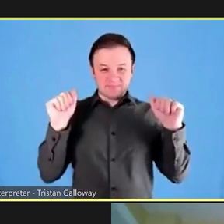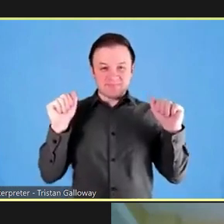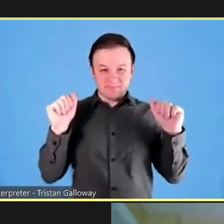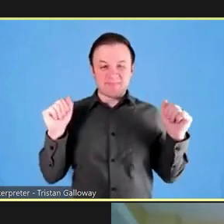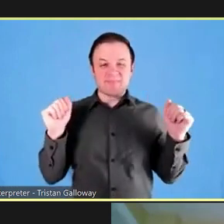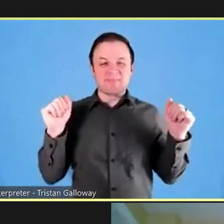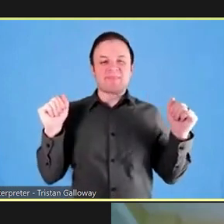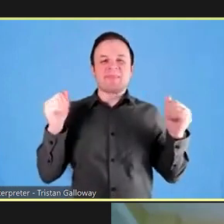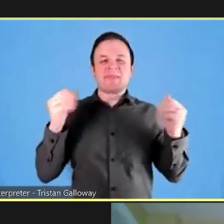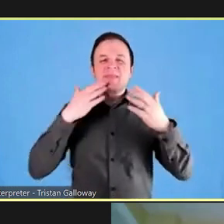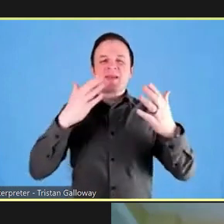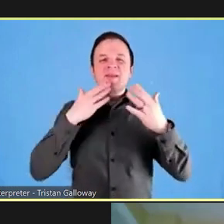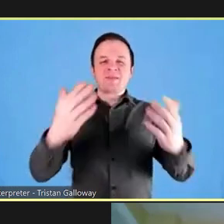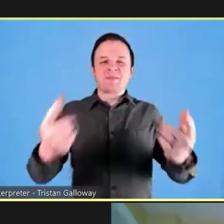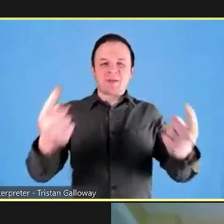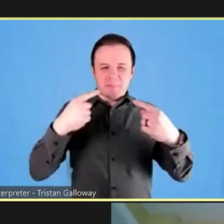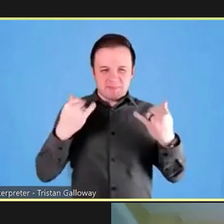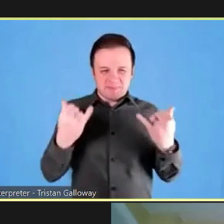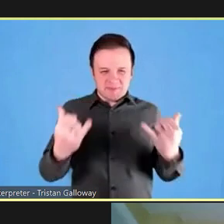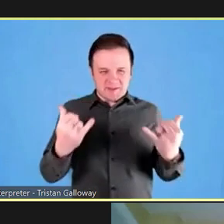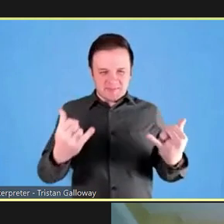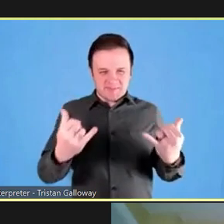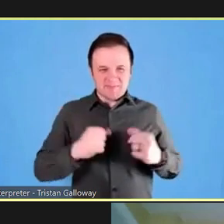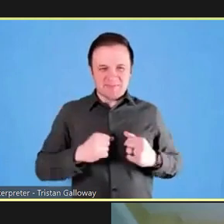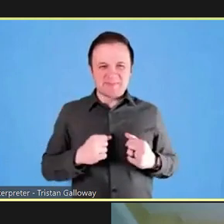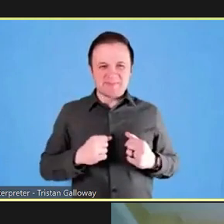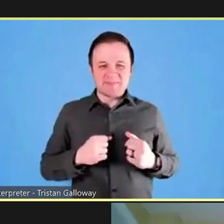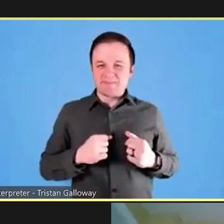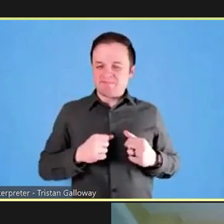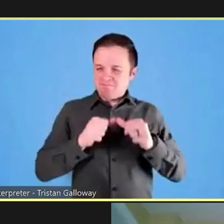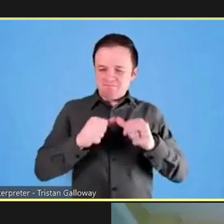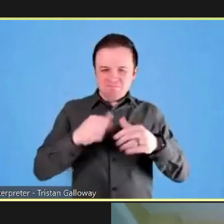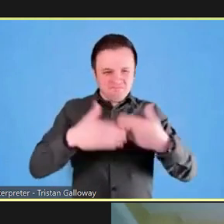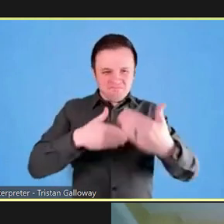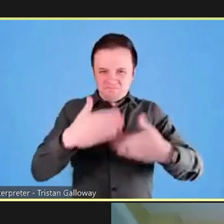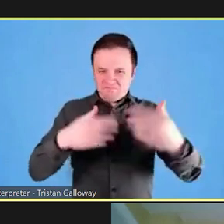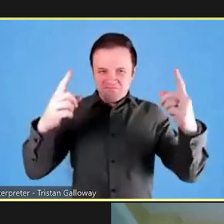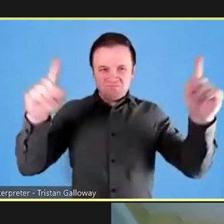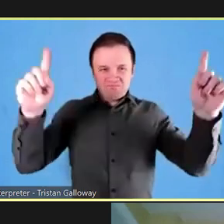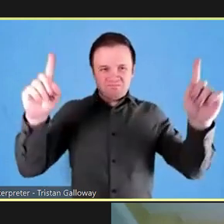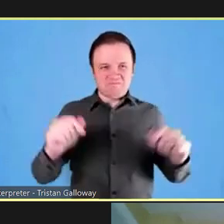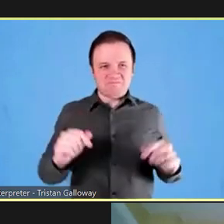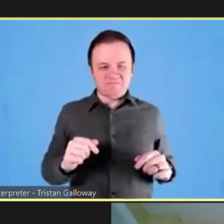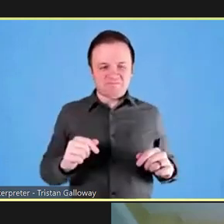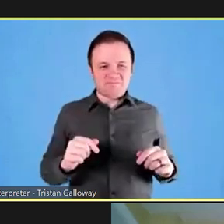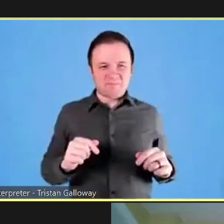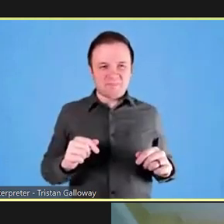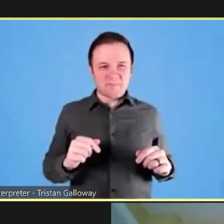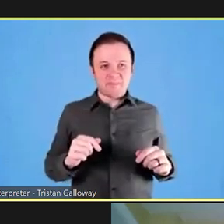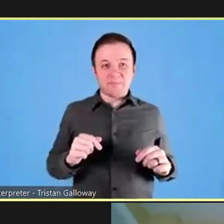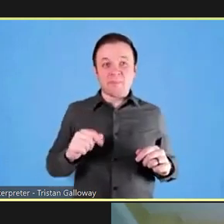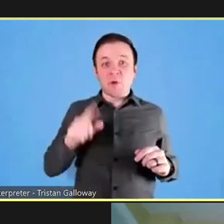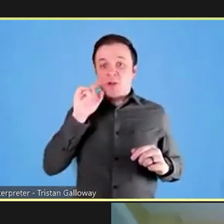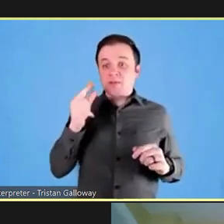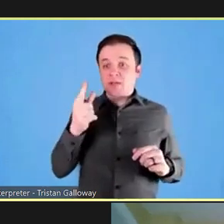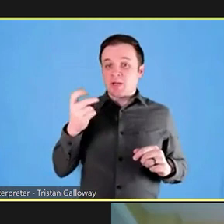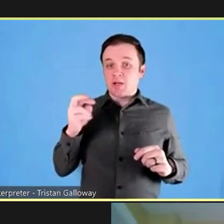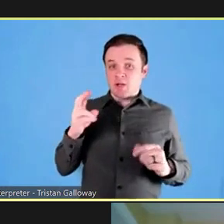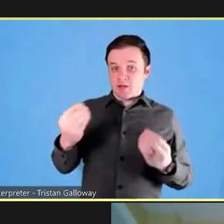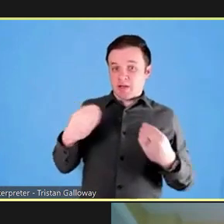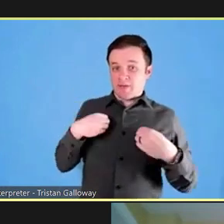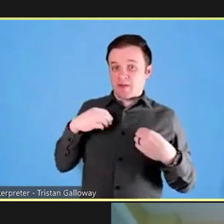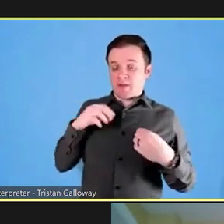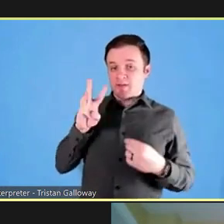everybody, thank you for joining us today. And let's go forward and do great things. So Allison, it looks like Gunnar gave us a web